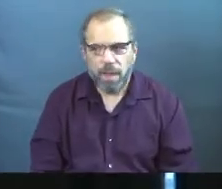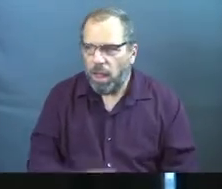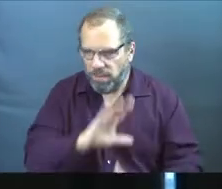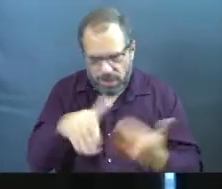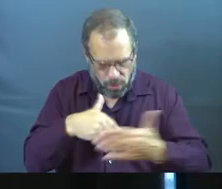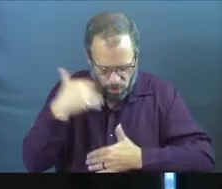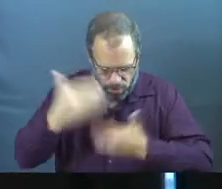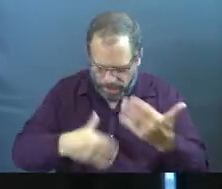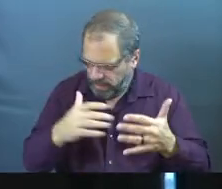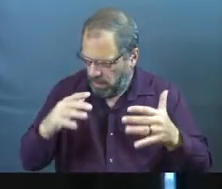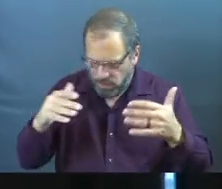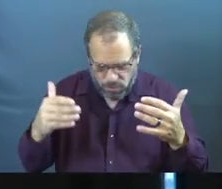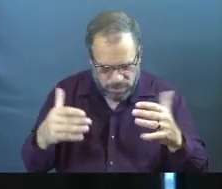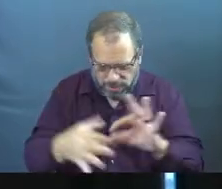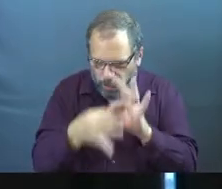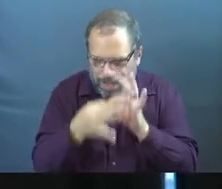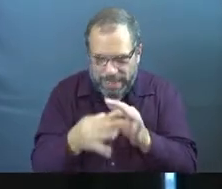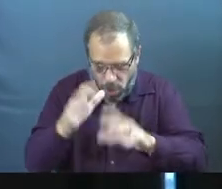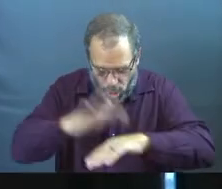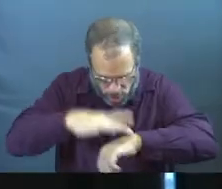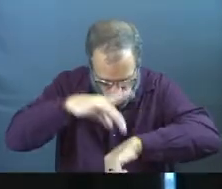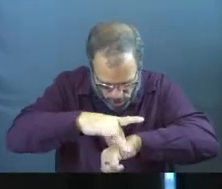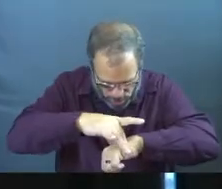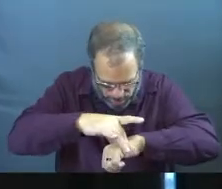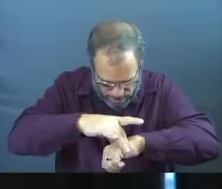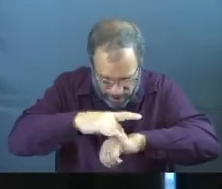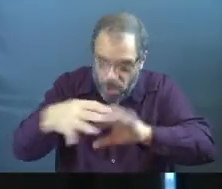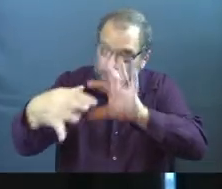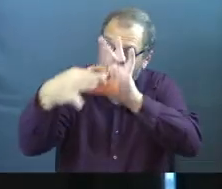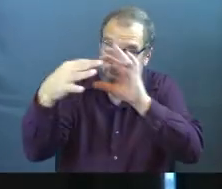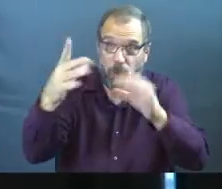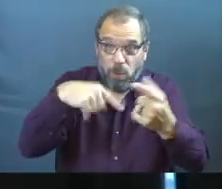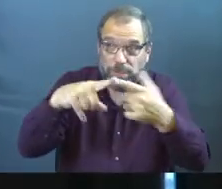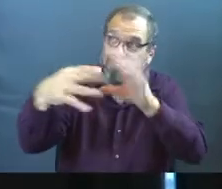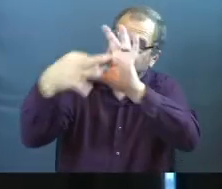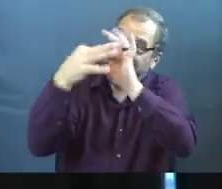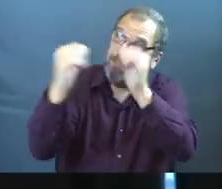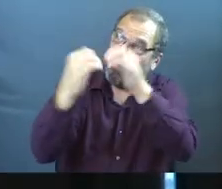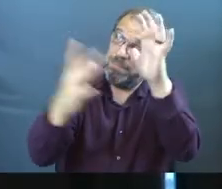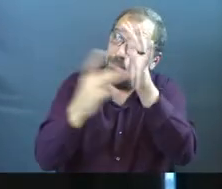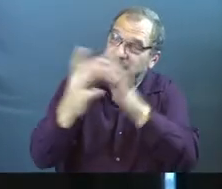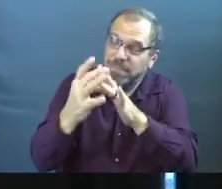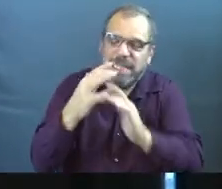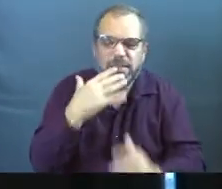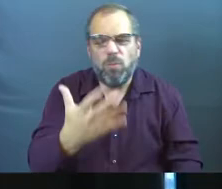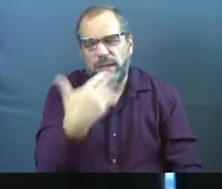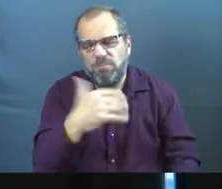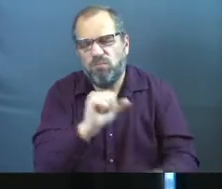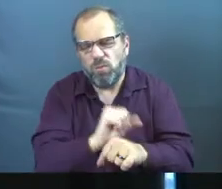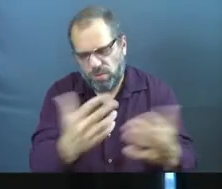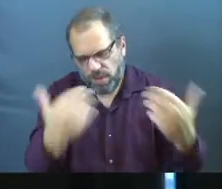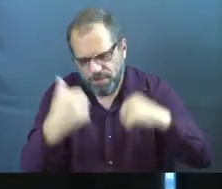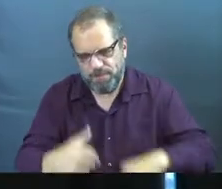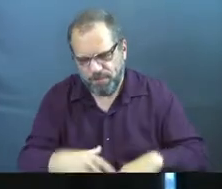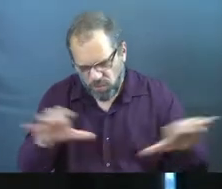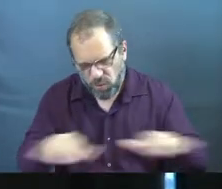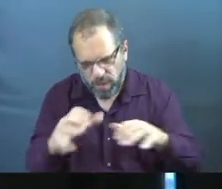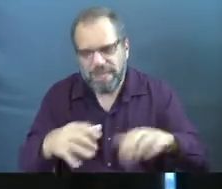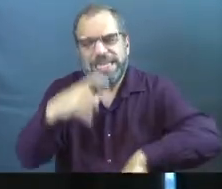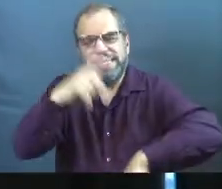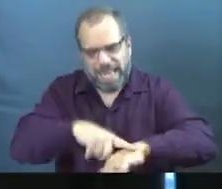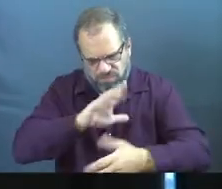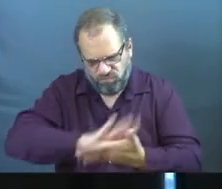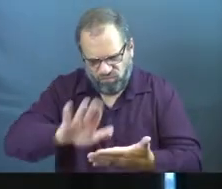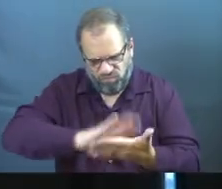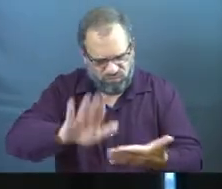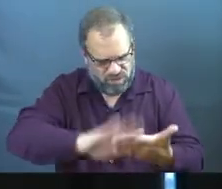This whole process or this whole relationship here on earth, when we enter into a relationship with Jesus, he goes, let's go to work. It's time to